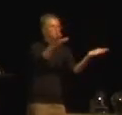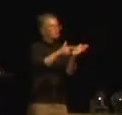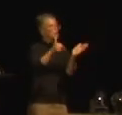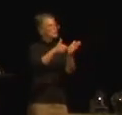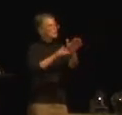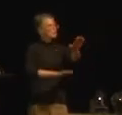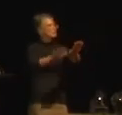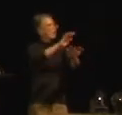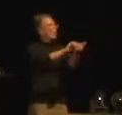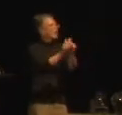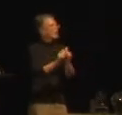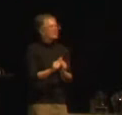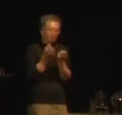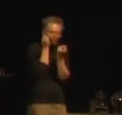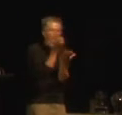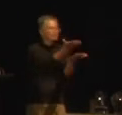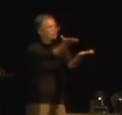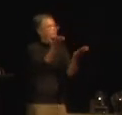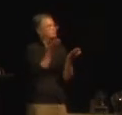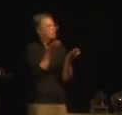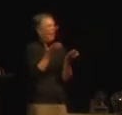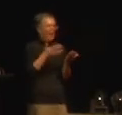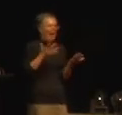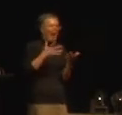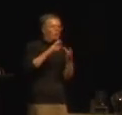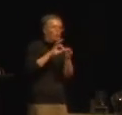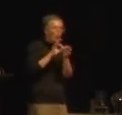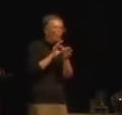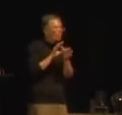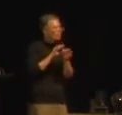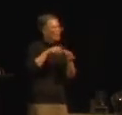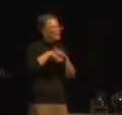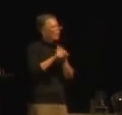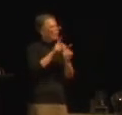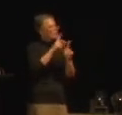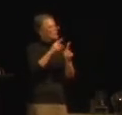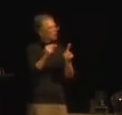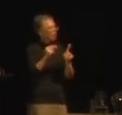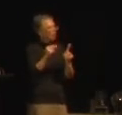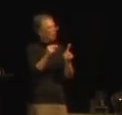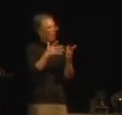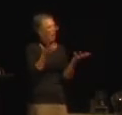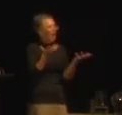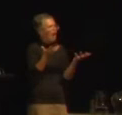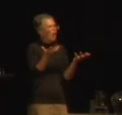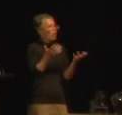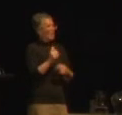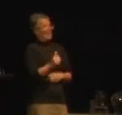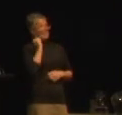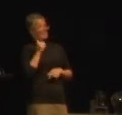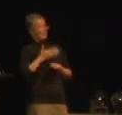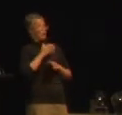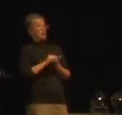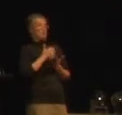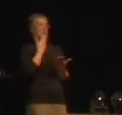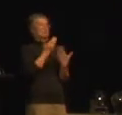experience with some of the tools and processes for working with born digital materials. And I think we had a really great workshop with about 25 people yesterday. So